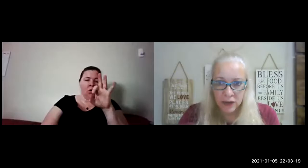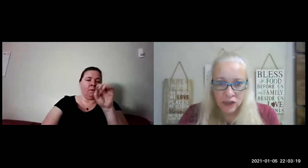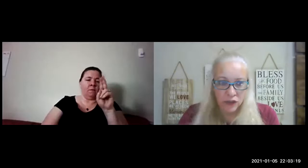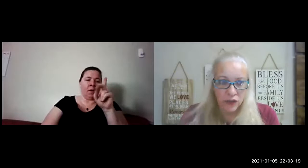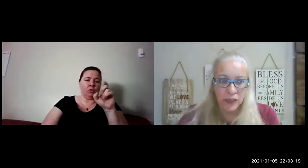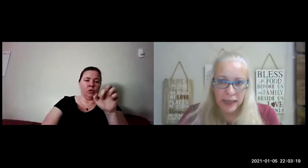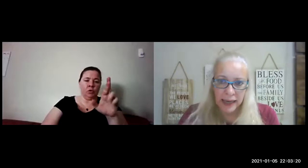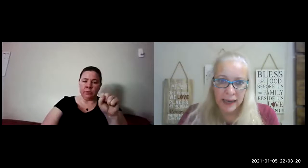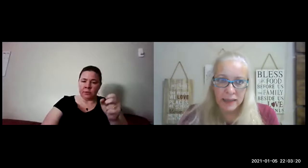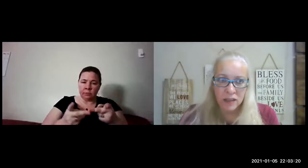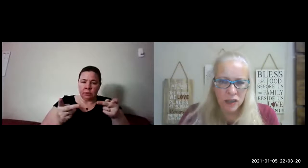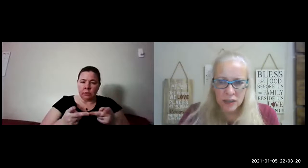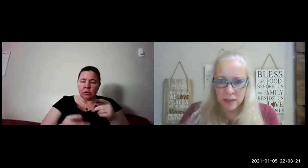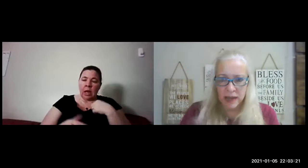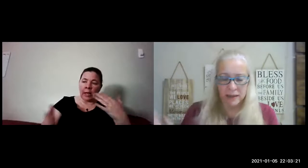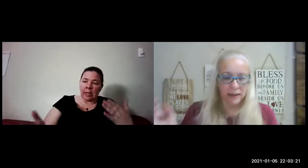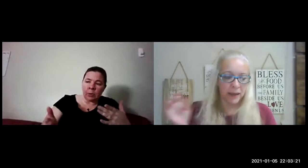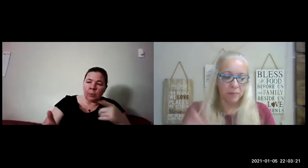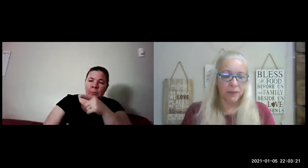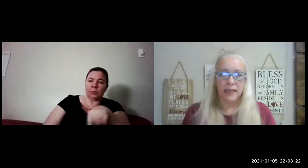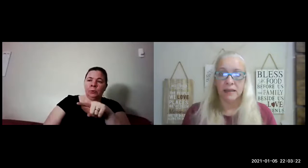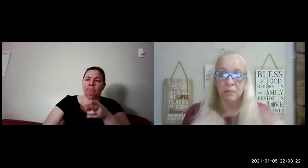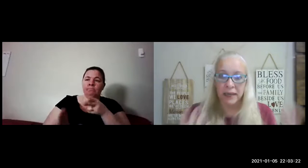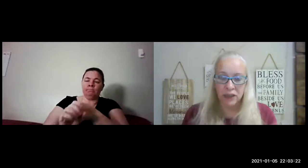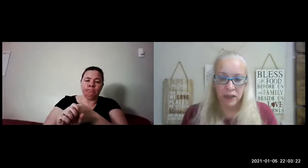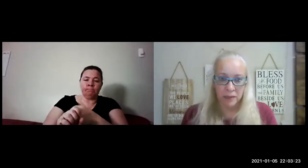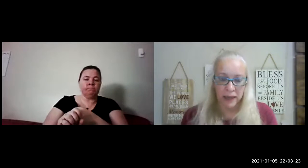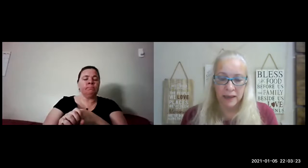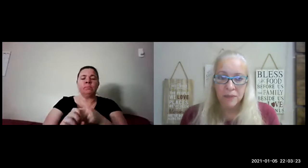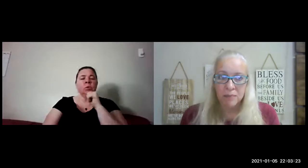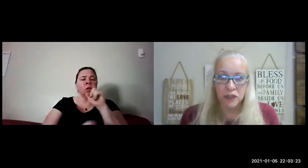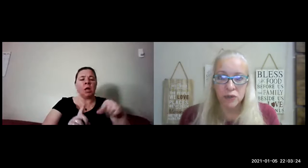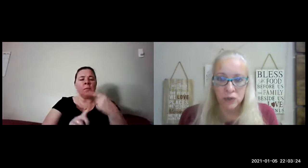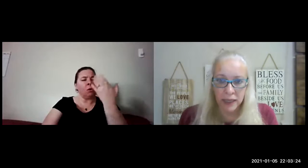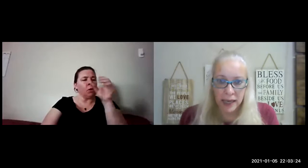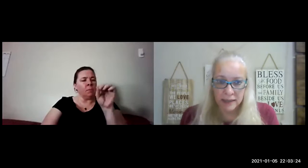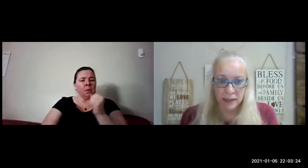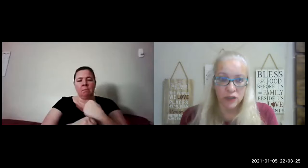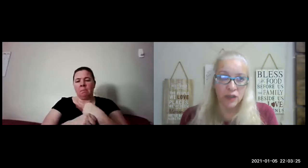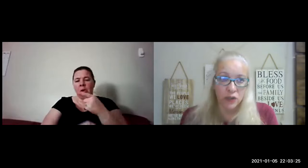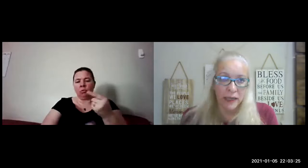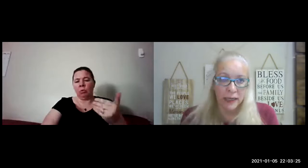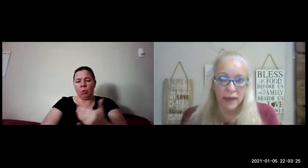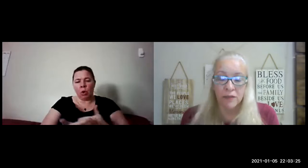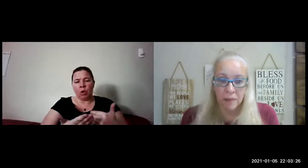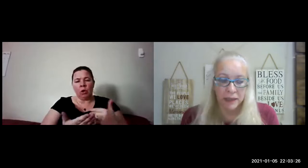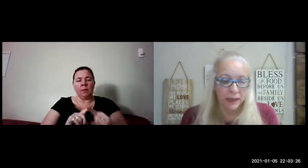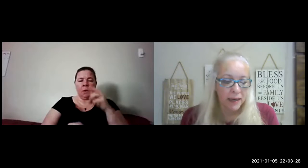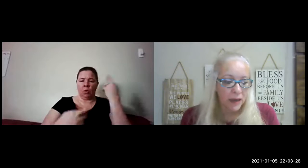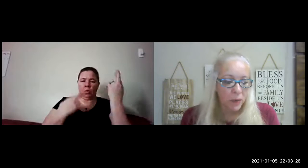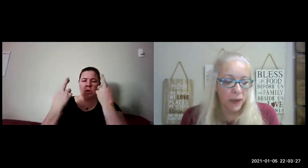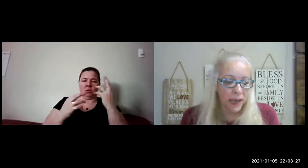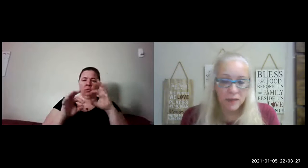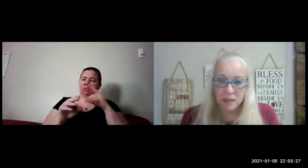really encourage you to get in. It's not just about the company and the money you're going to make, but you'll realize that you're joining a